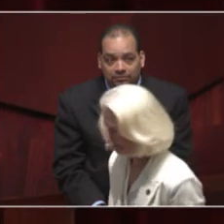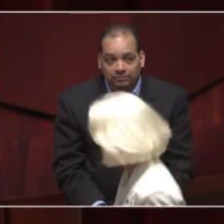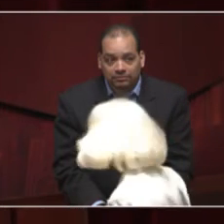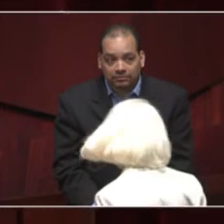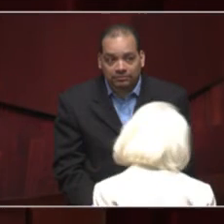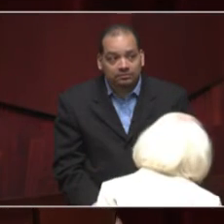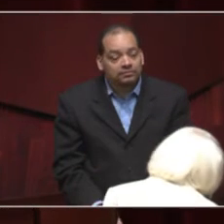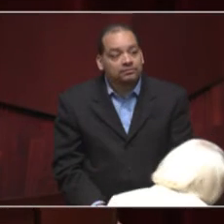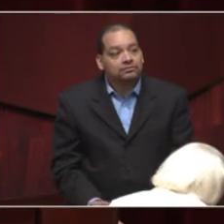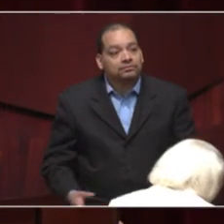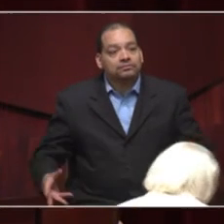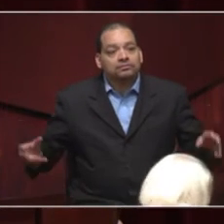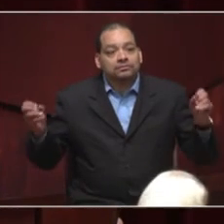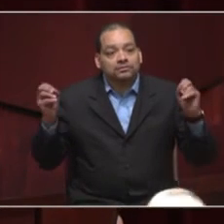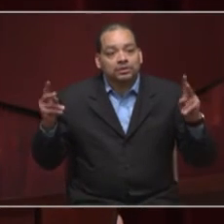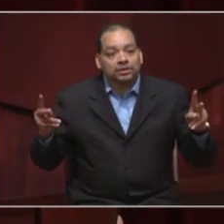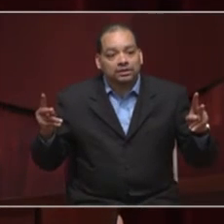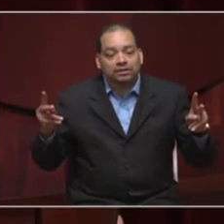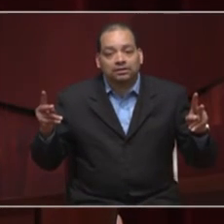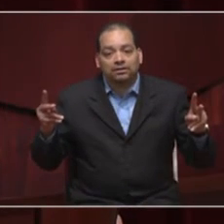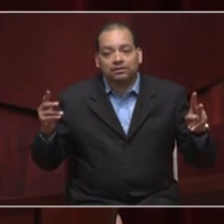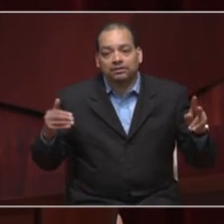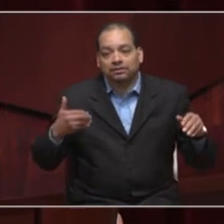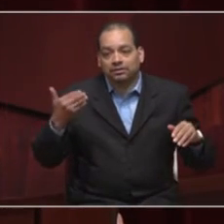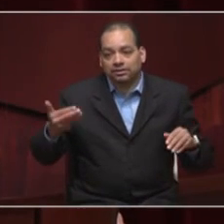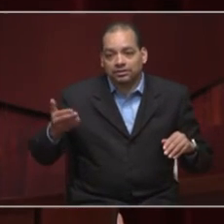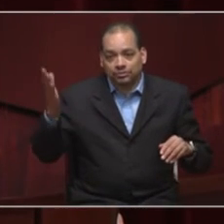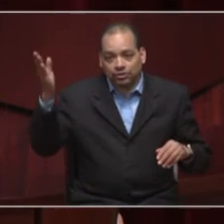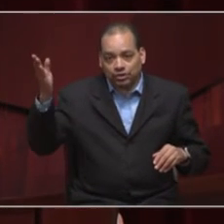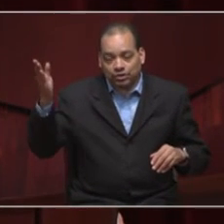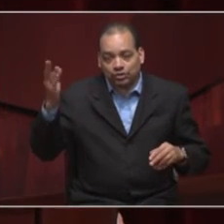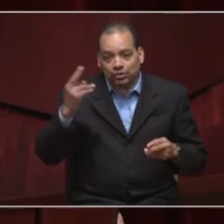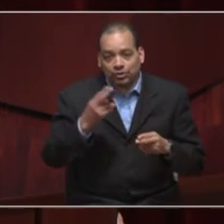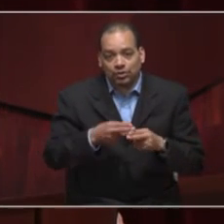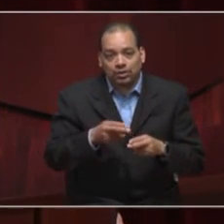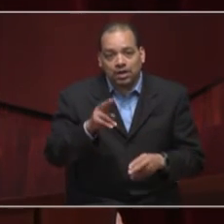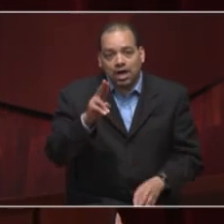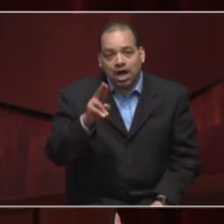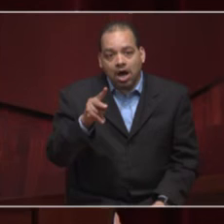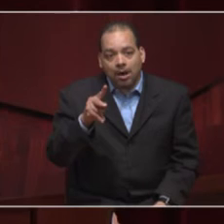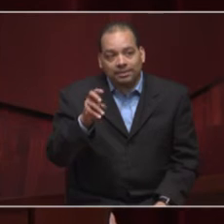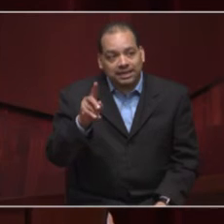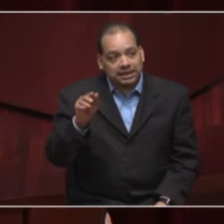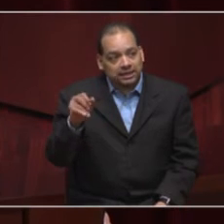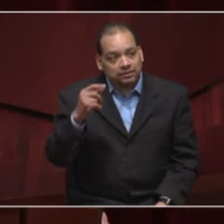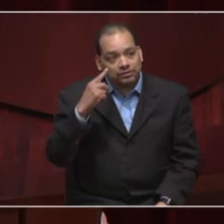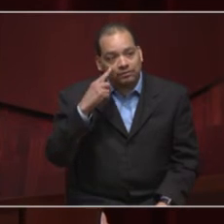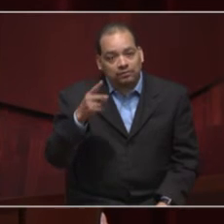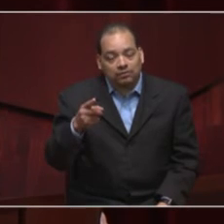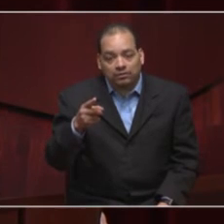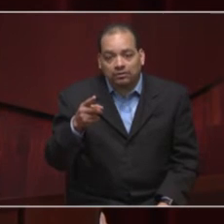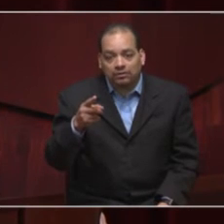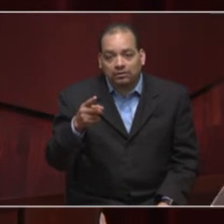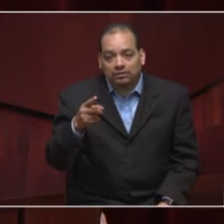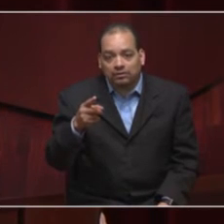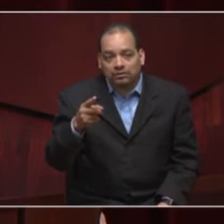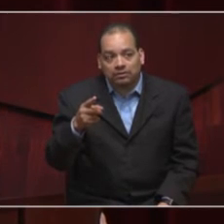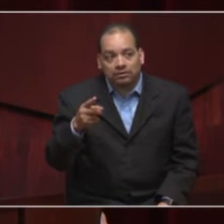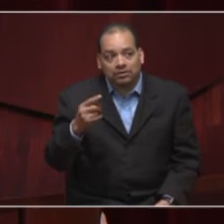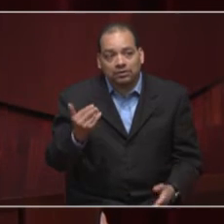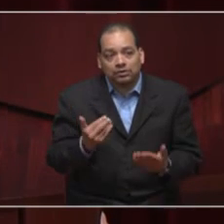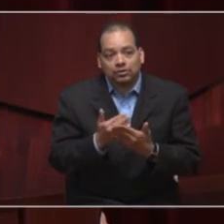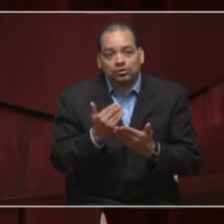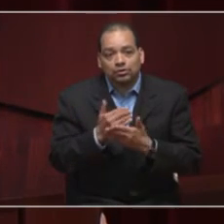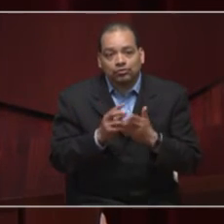Okay, thank you, Lynn. Our next presentation is updates on ARCIS training and forthcoming developments from